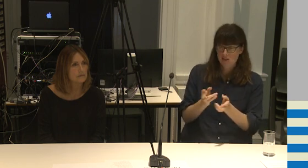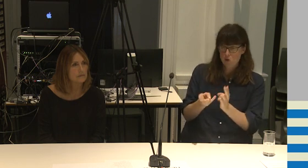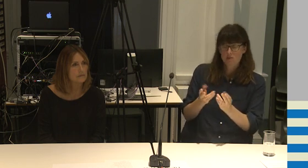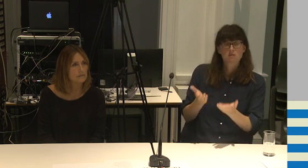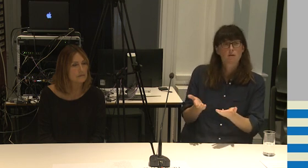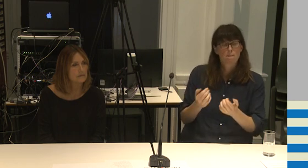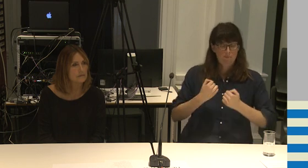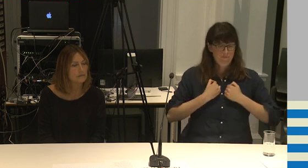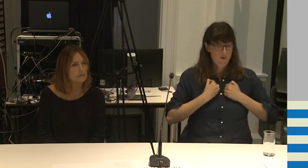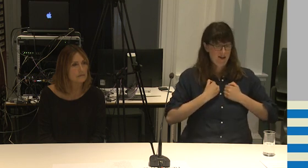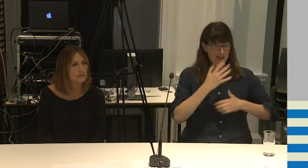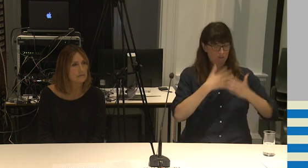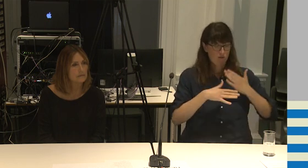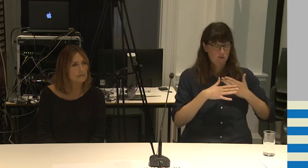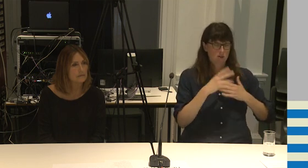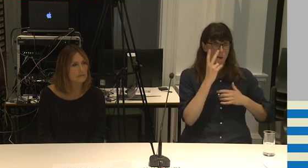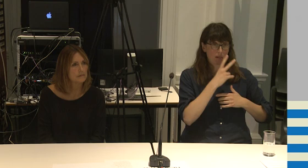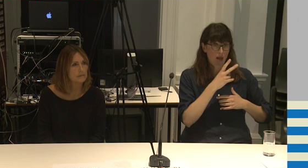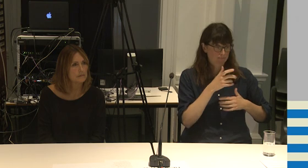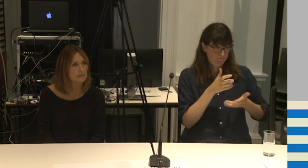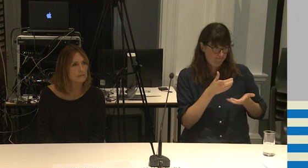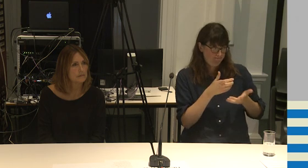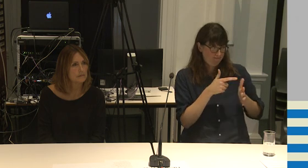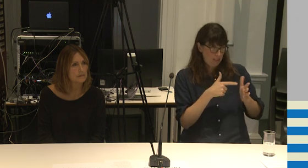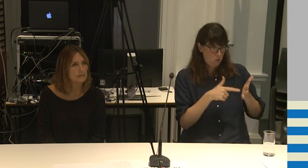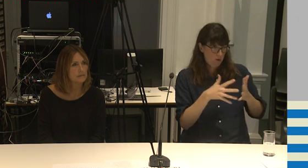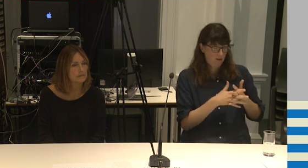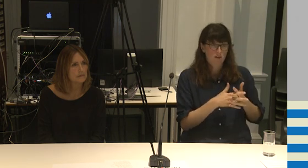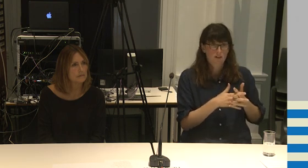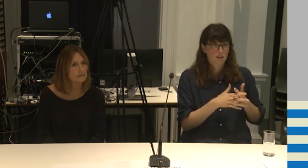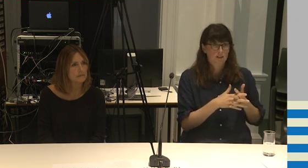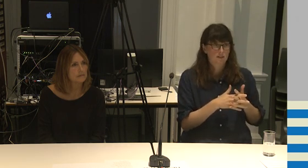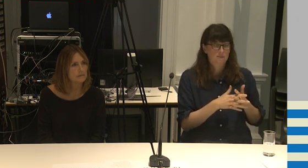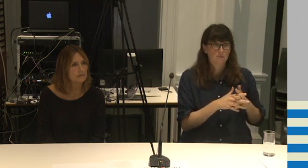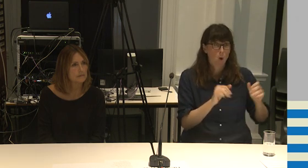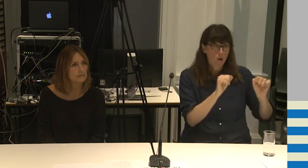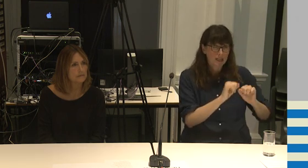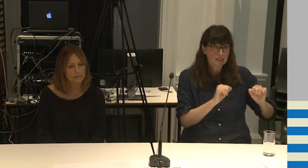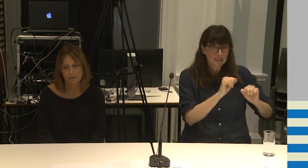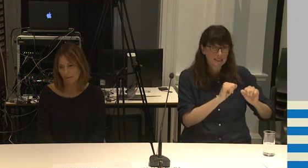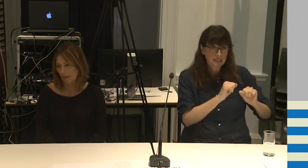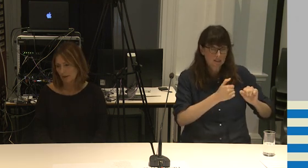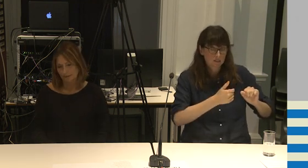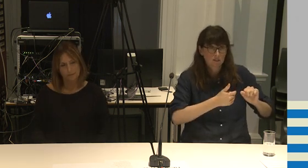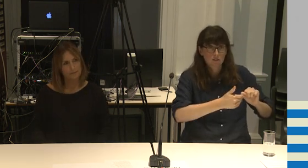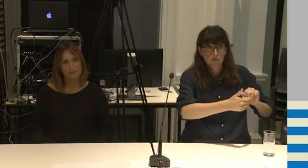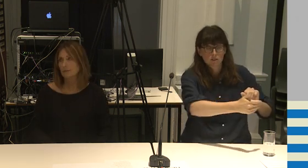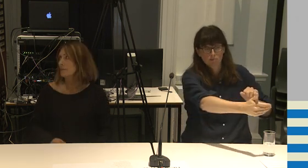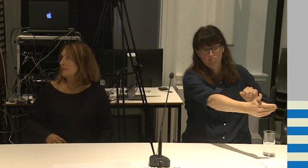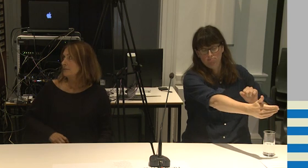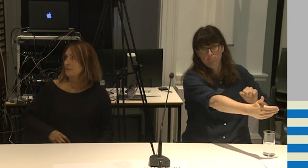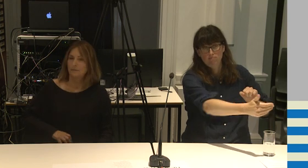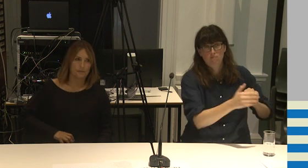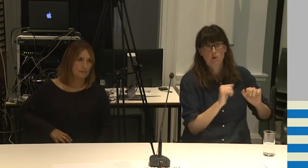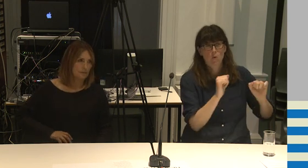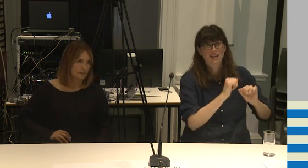interpreters. But my experience of it as a blind person was, for starters, the waiting times at the moment are absolutely appalling.